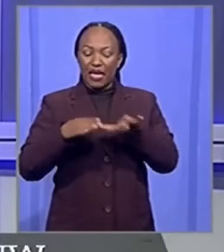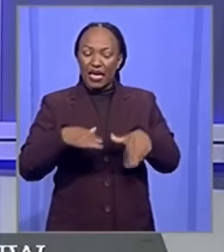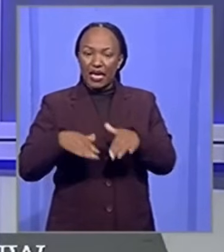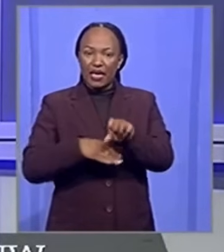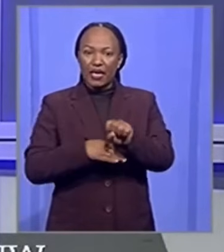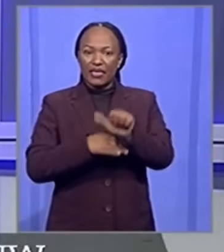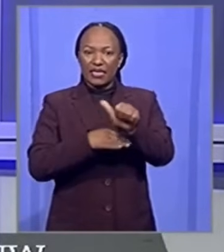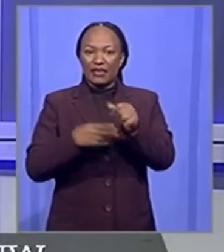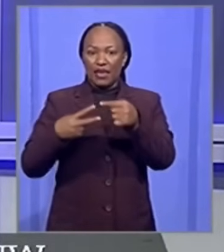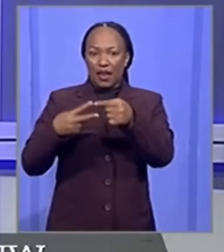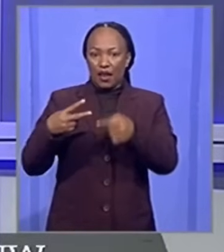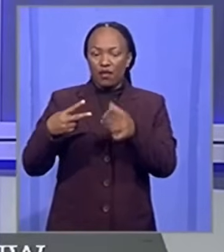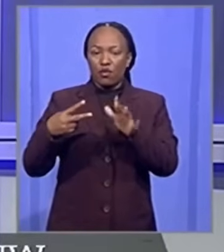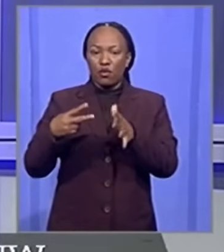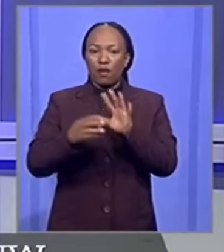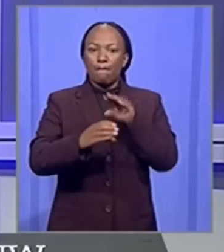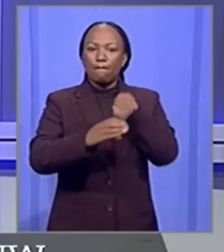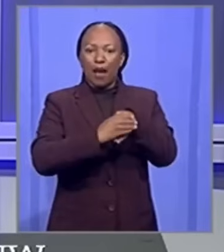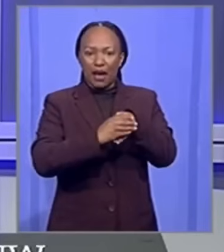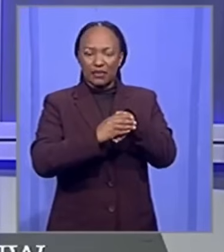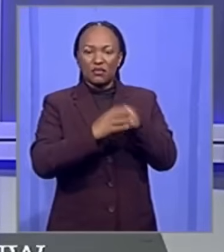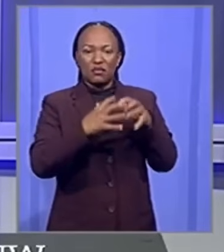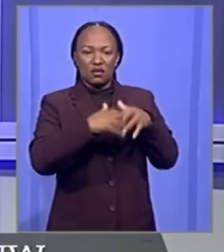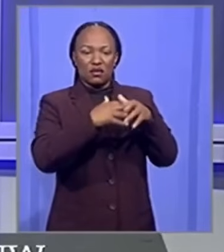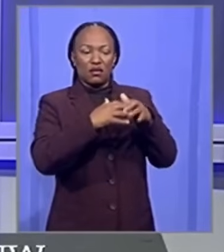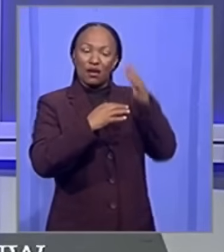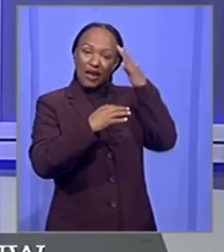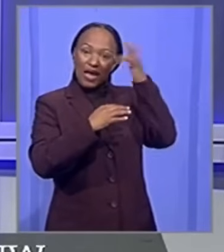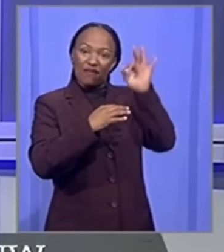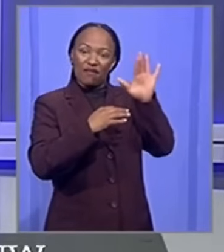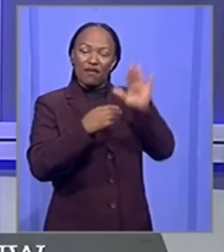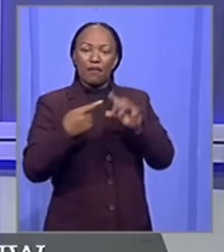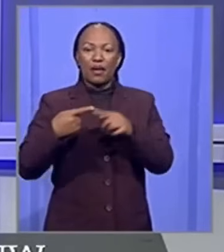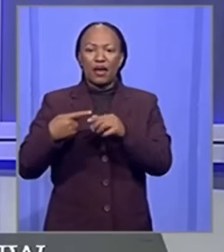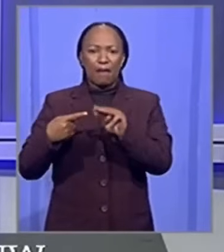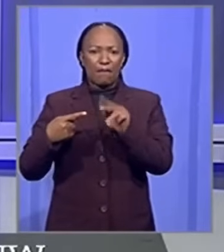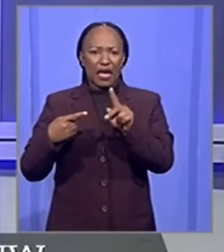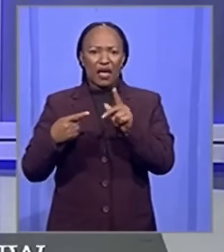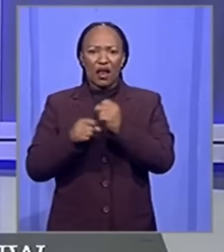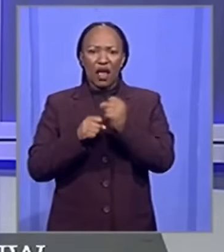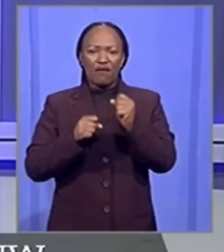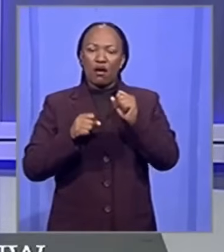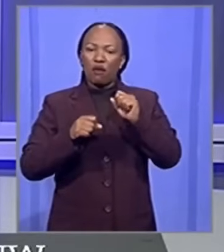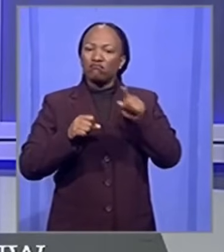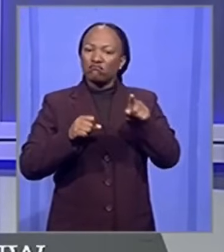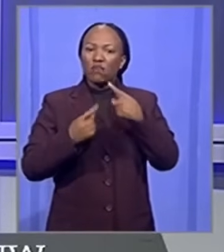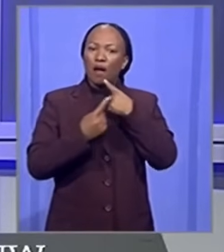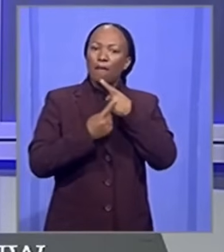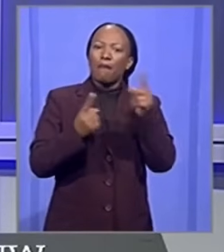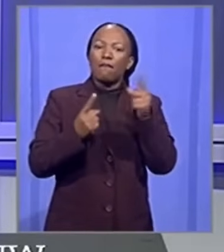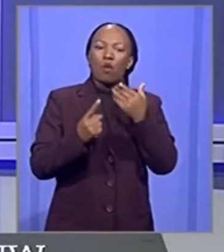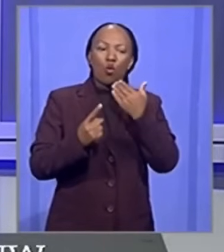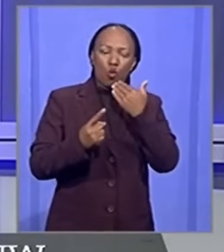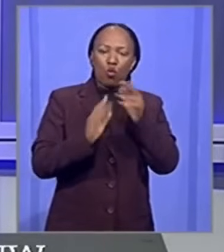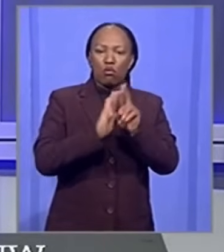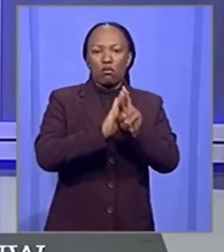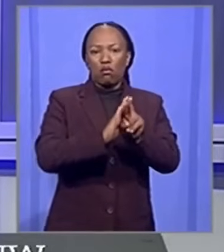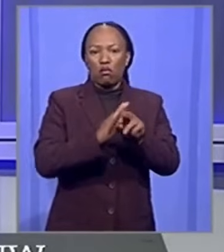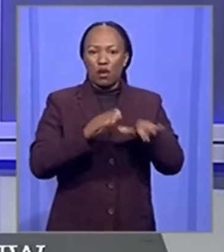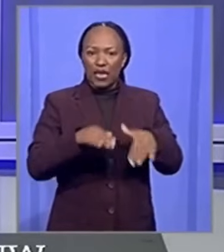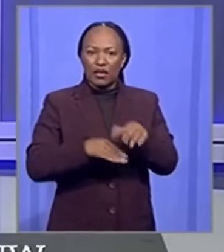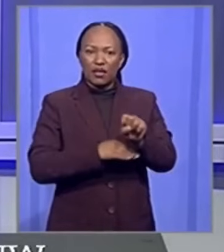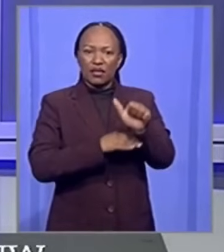tlang ka karolo ya lekgotla la ketso ya molao le hoja MK e sa totobatsa lebiso la kemedi. Action SA e tla